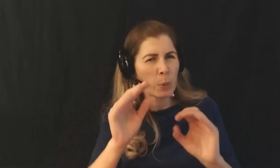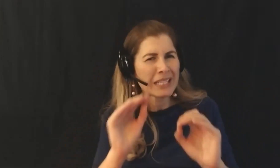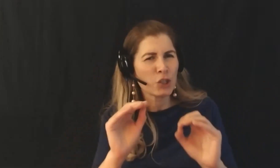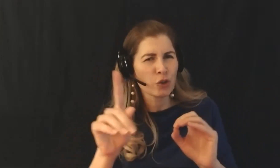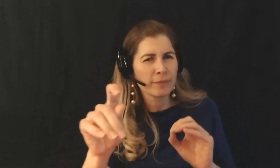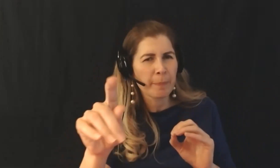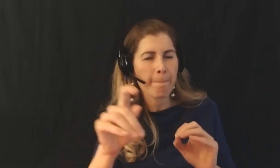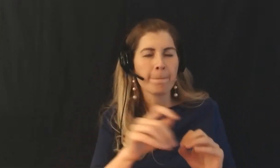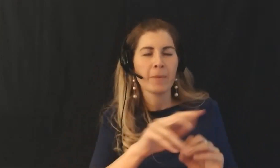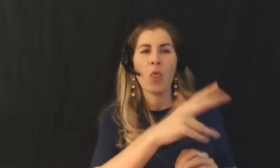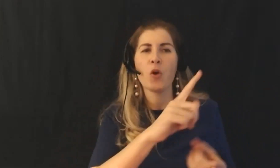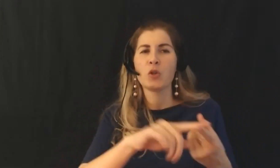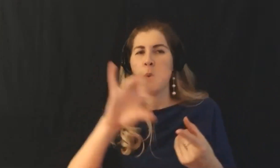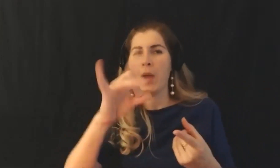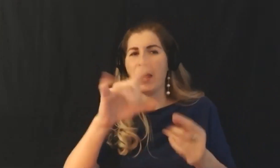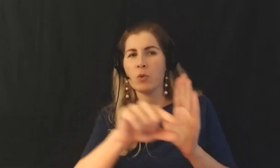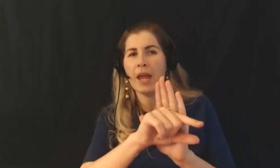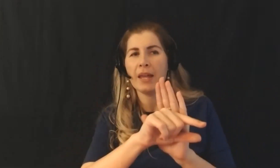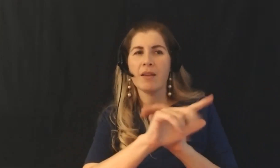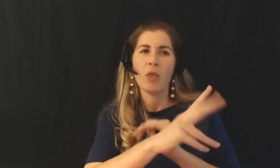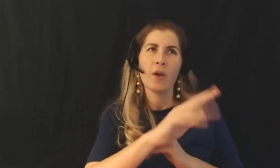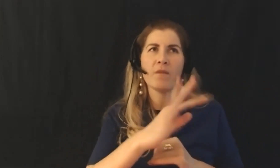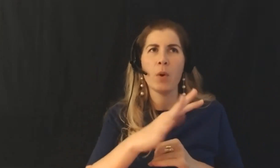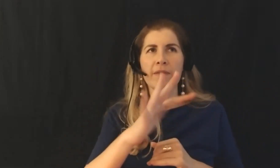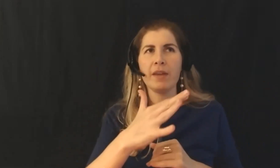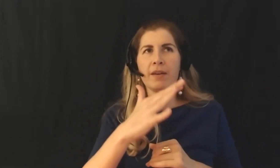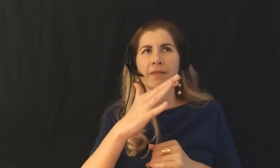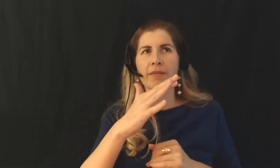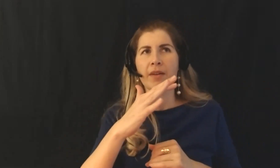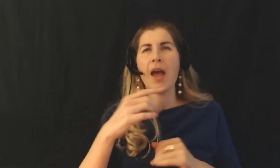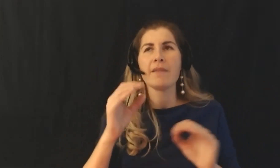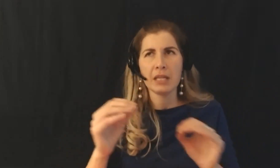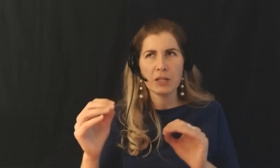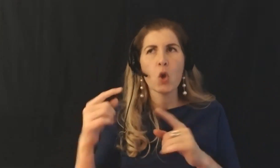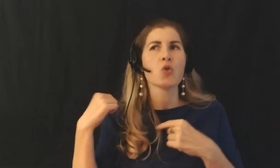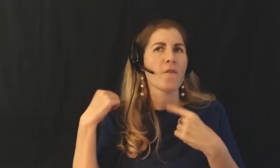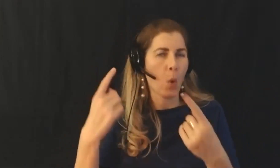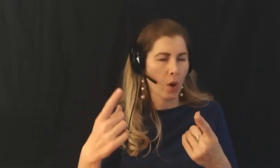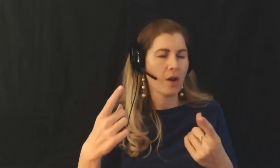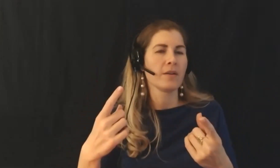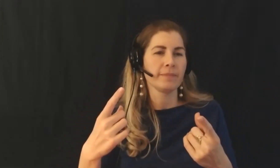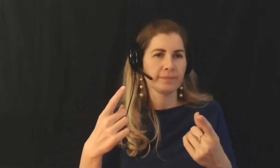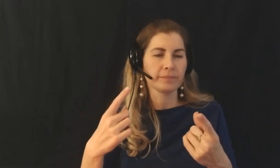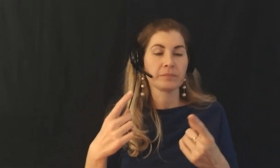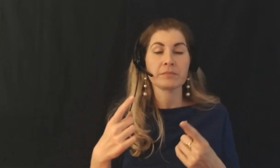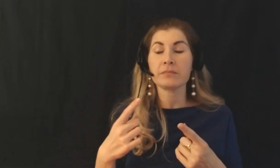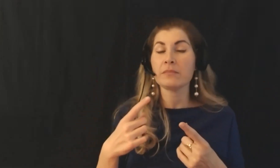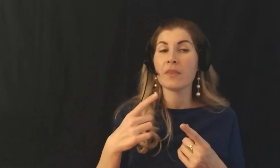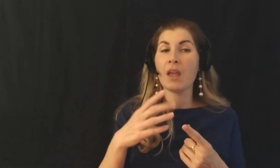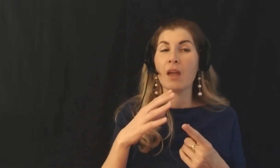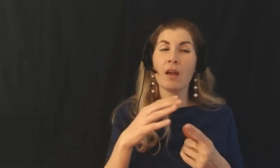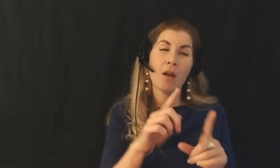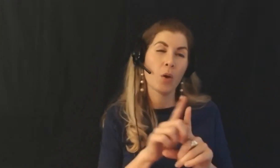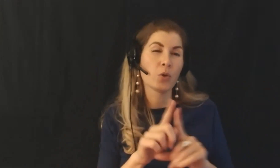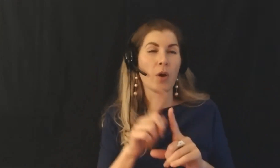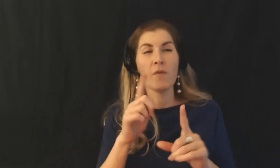Well, it's 3rd through 8th grade. I've worked with 3rd grade, 4th grade, 5th grade so far. Gotcha. The breakout rooms. Mostly for the group